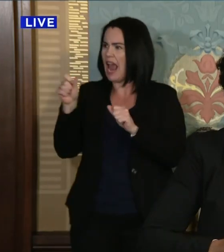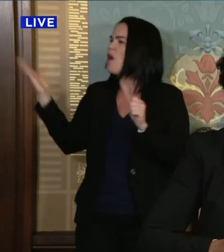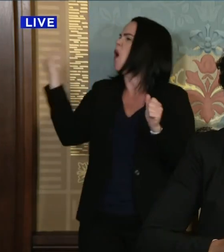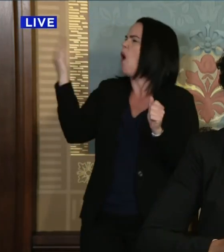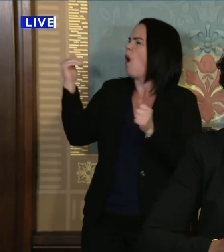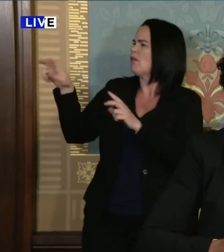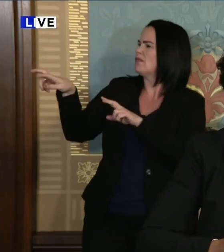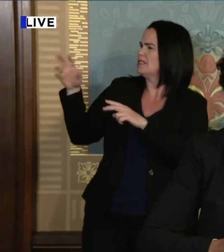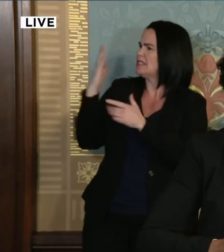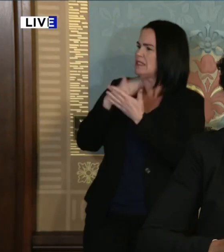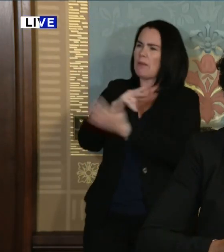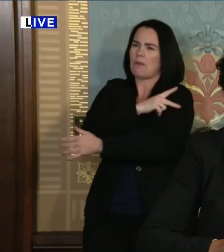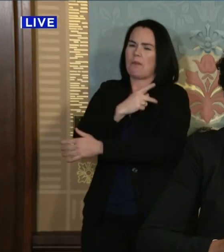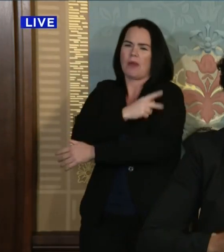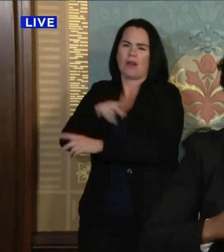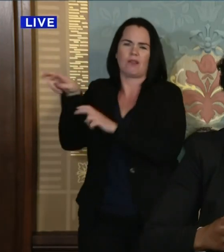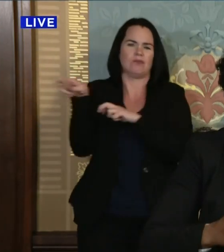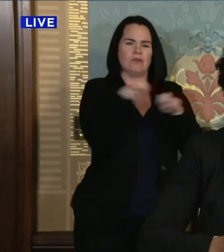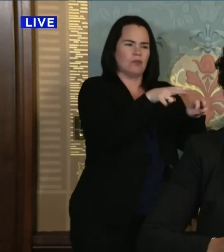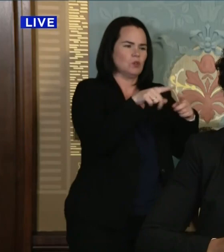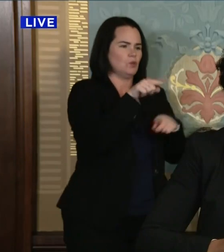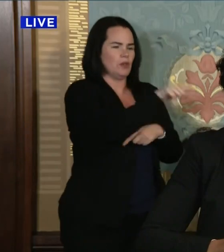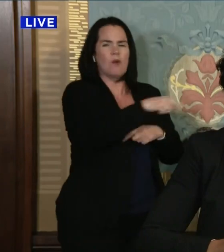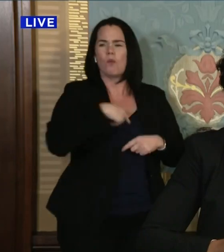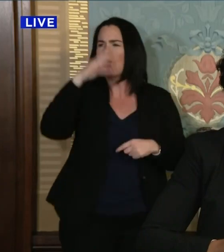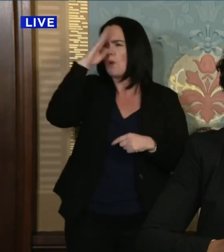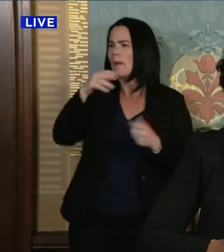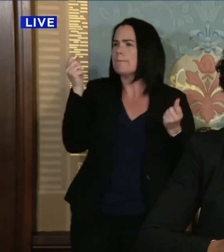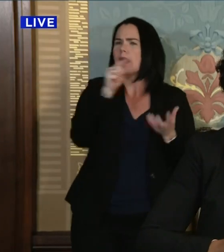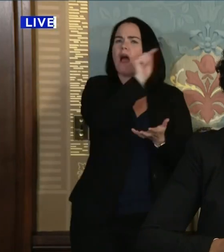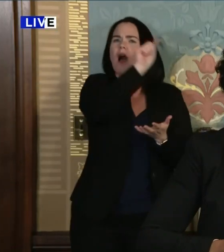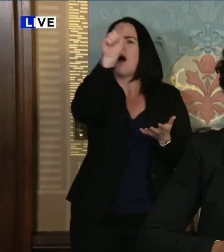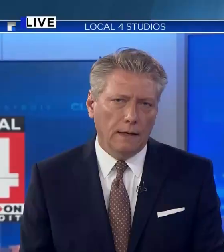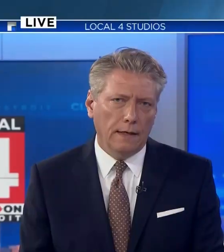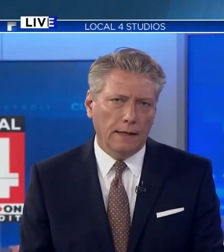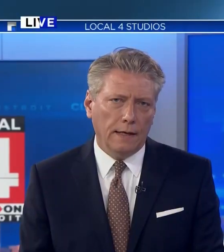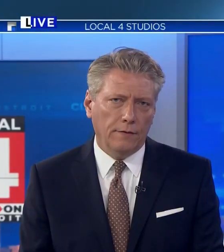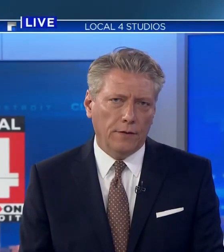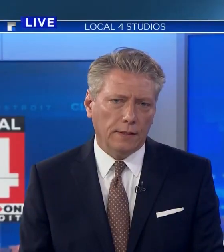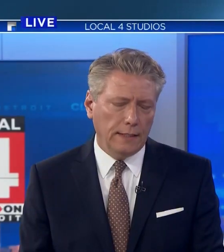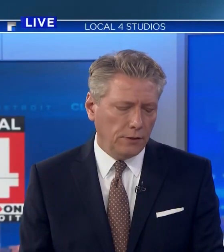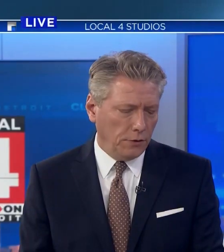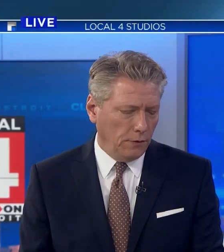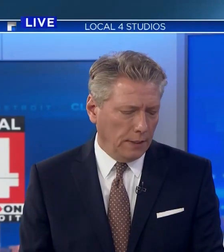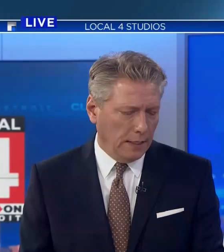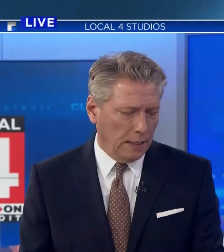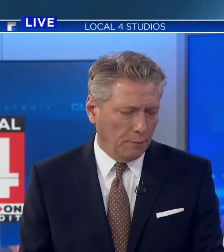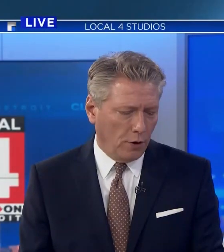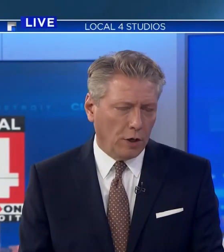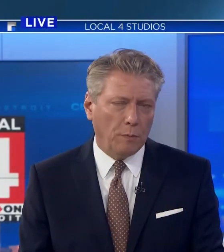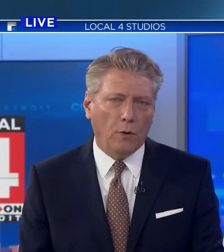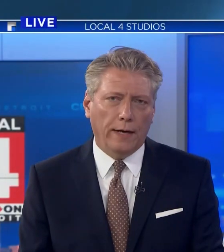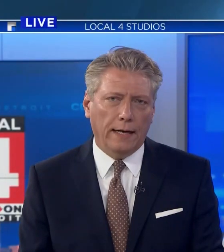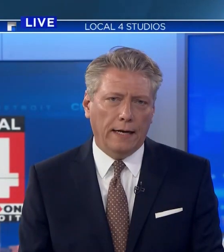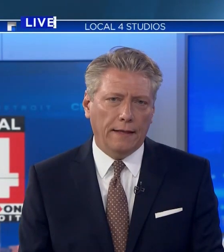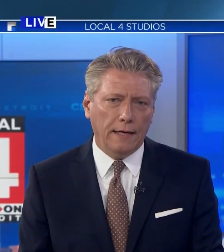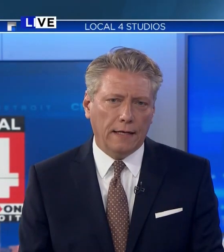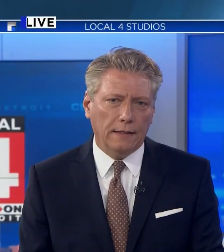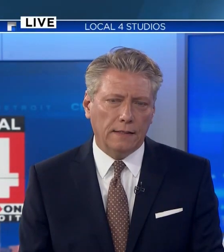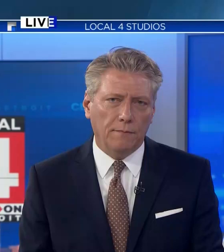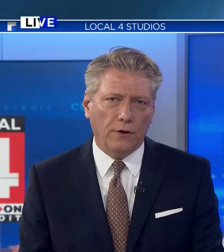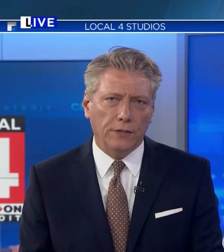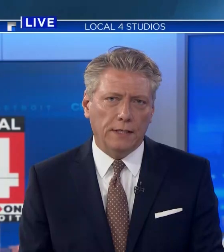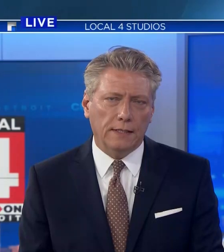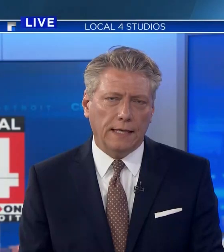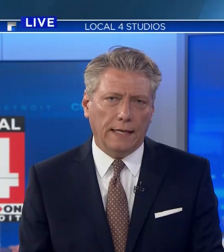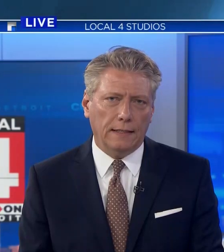hospital leaders are stepping up so that we can take the best care of our Michiganders. And Governor this leads to a broader point. I think